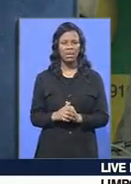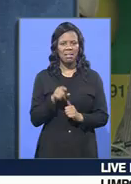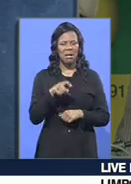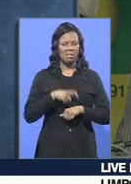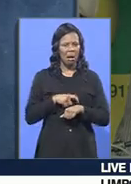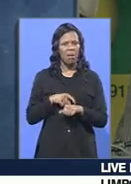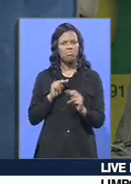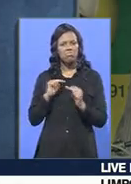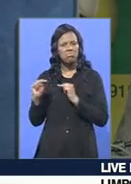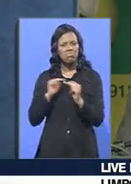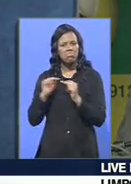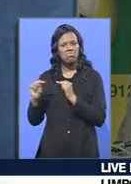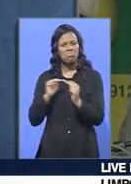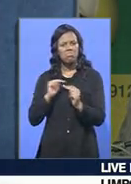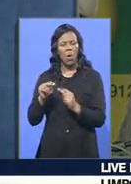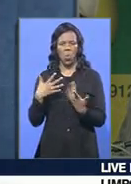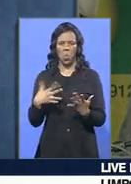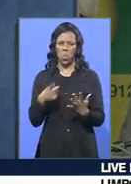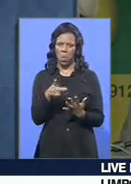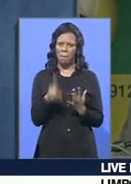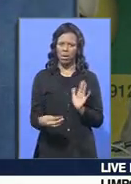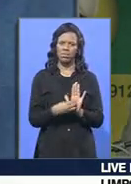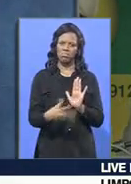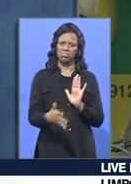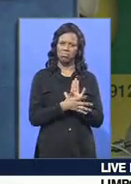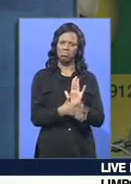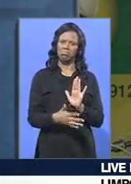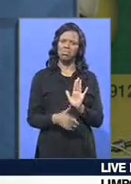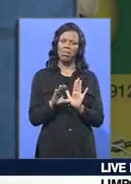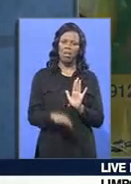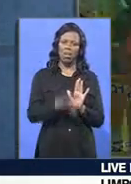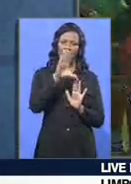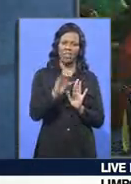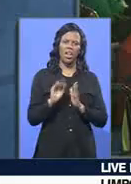crucial period in the history of our country.